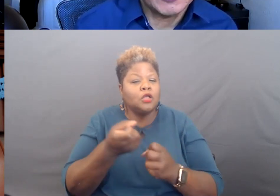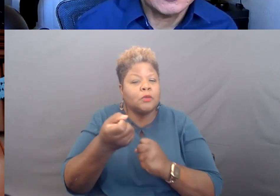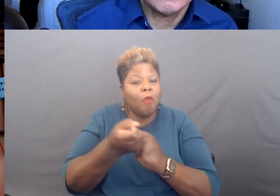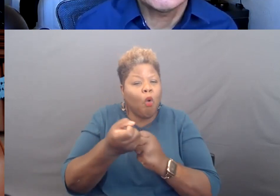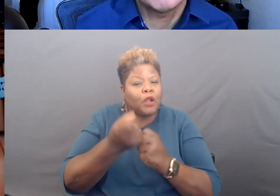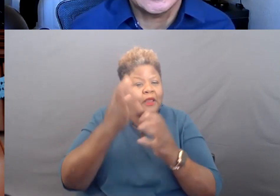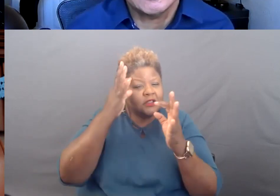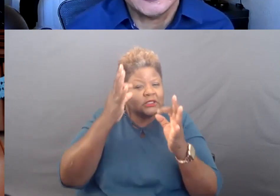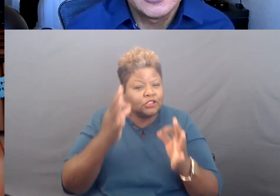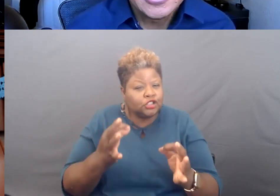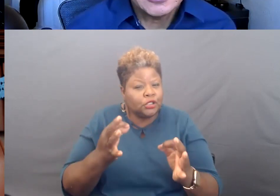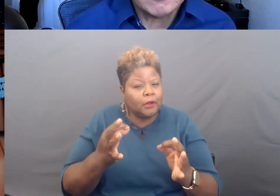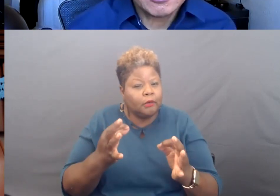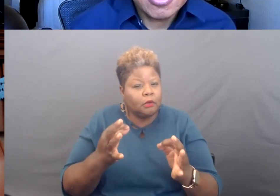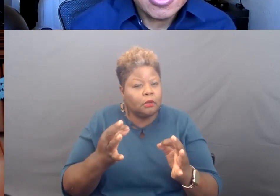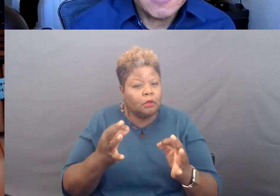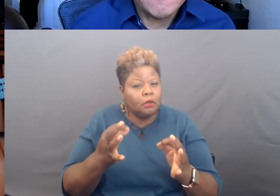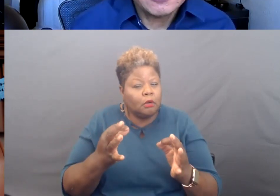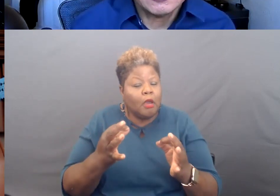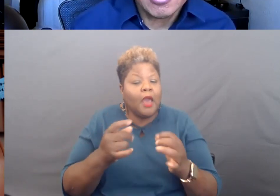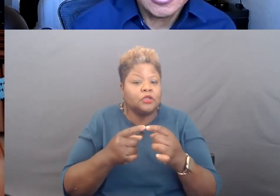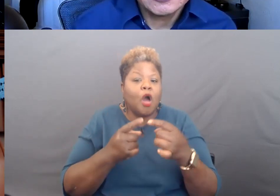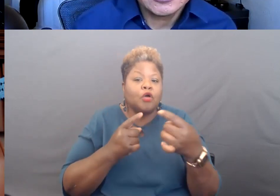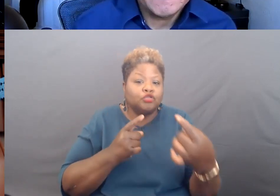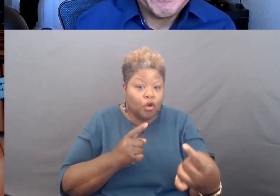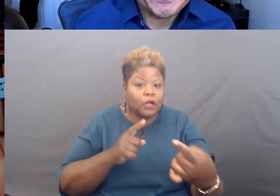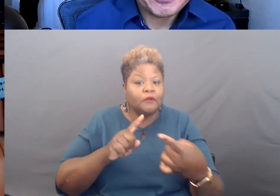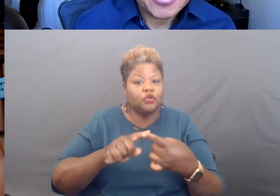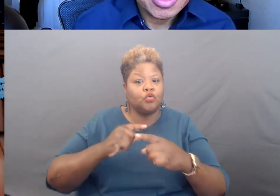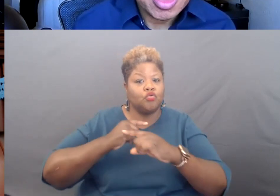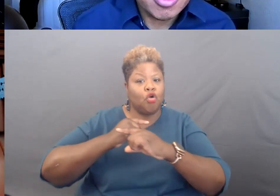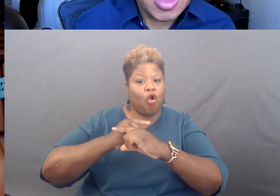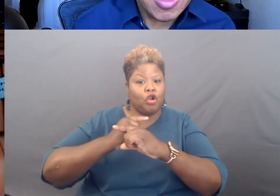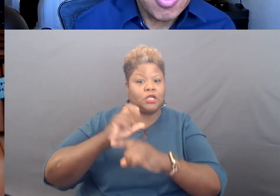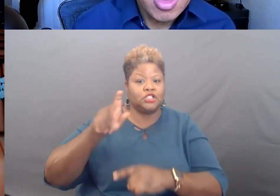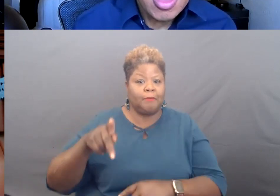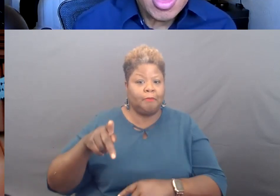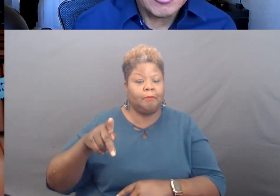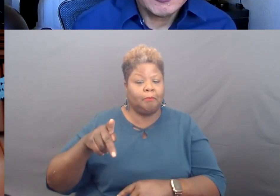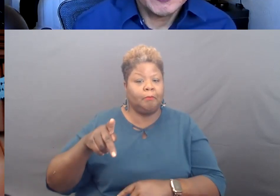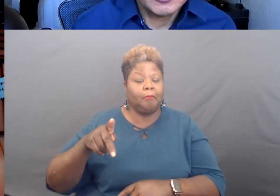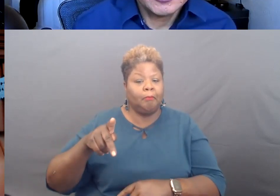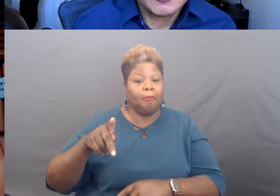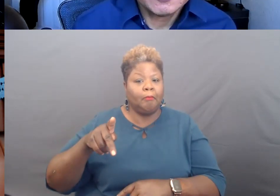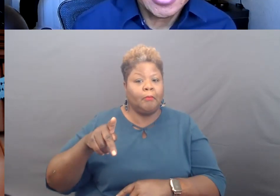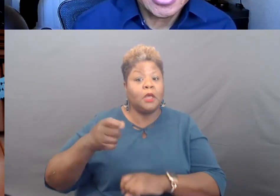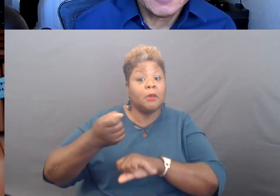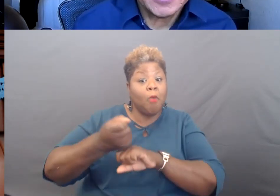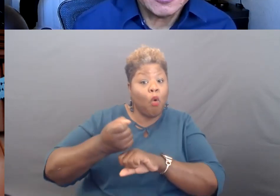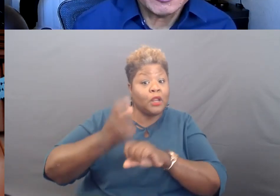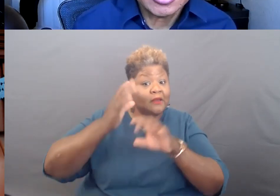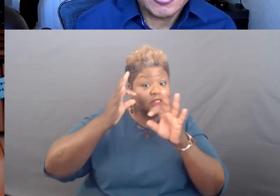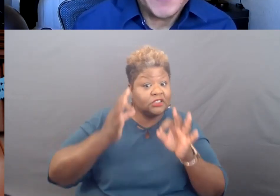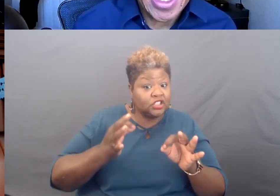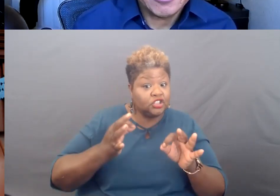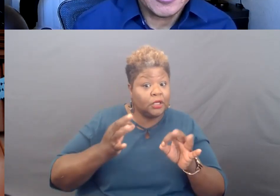So supported decision making is an alternative to guardianship. So our supported decision-making